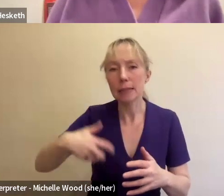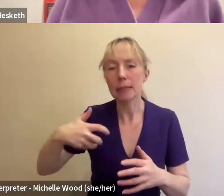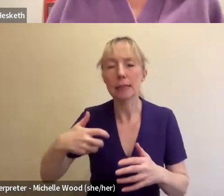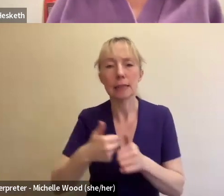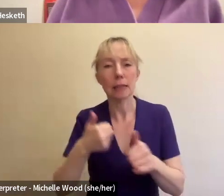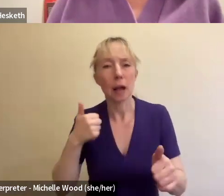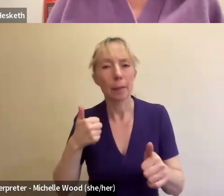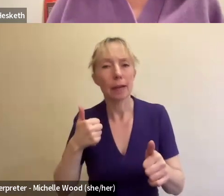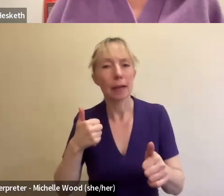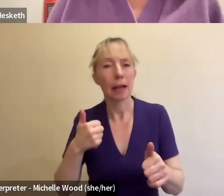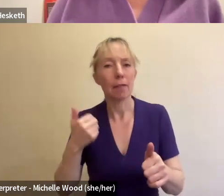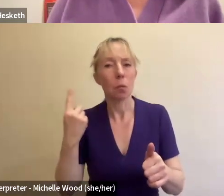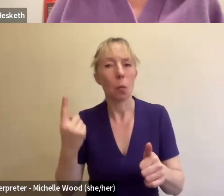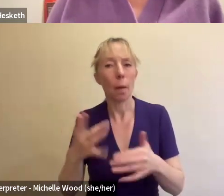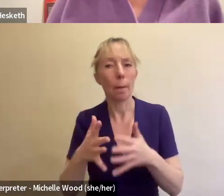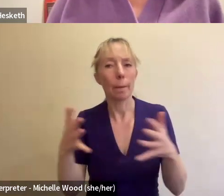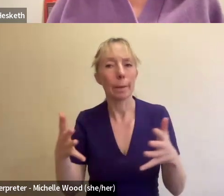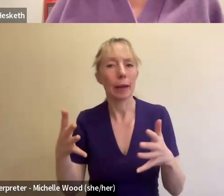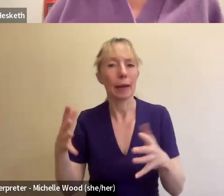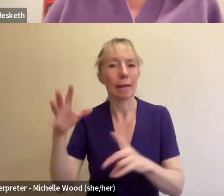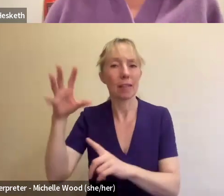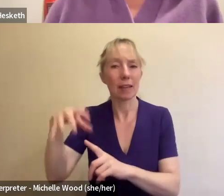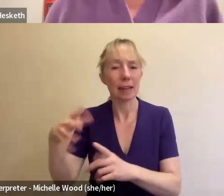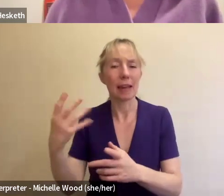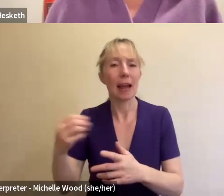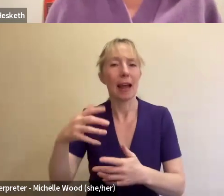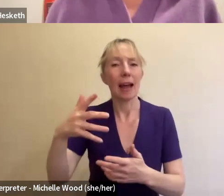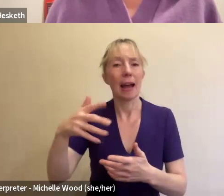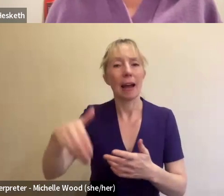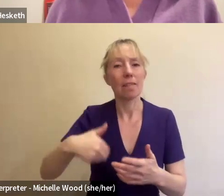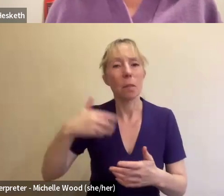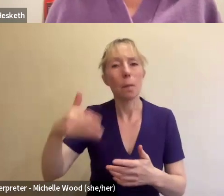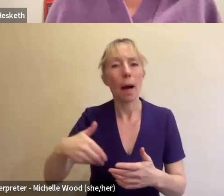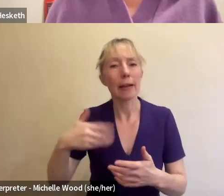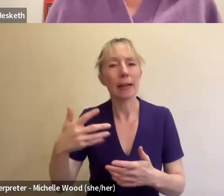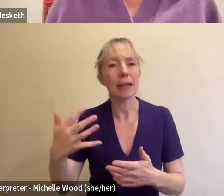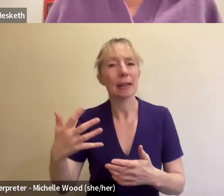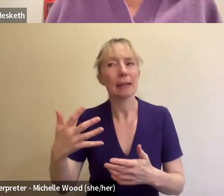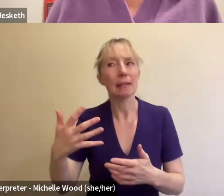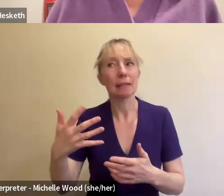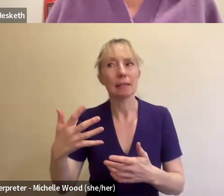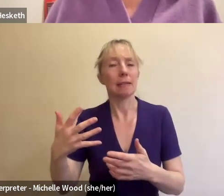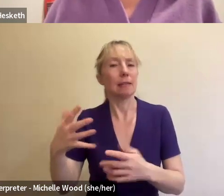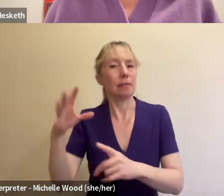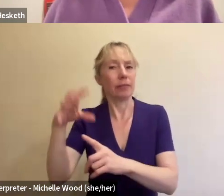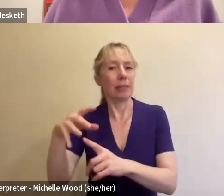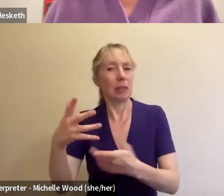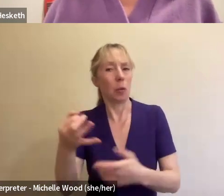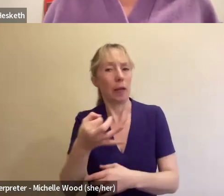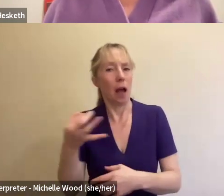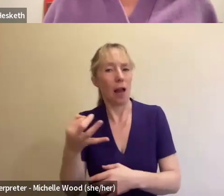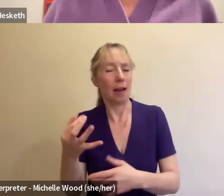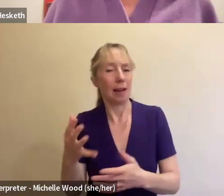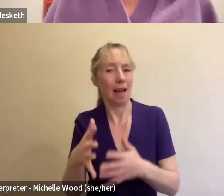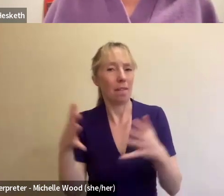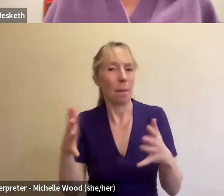one big facility. There's a mining facility on an island, and there was a big storm, and the I